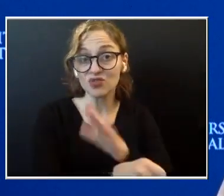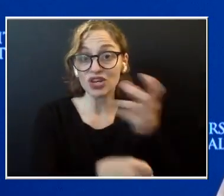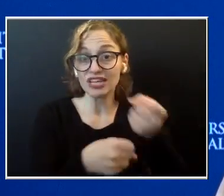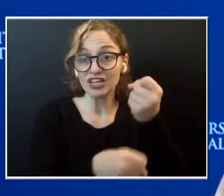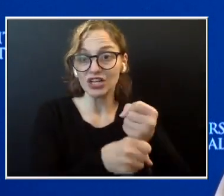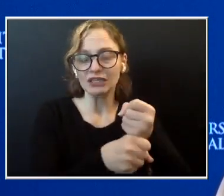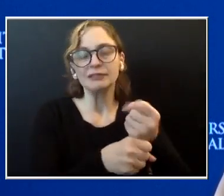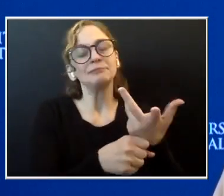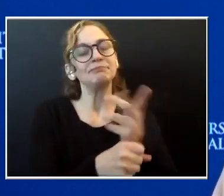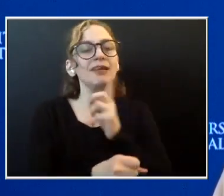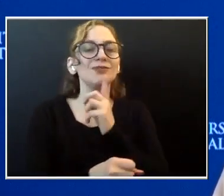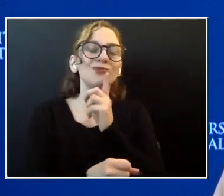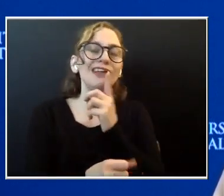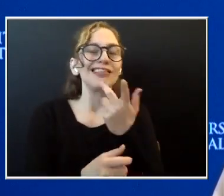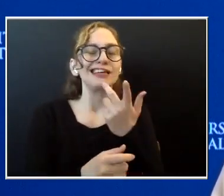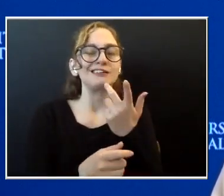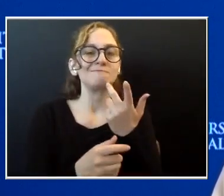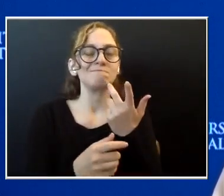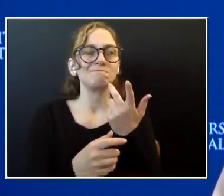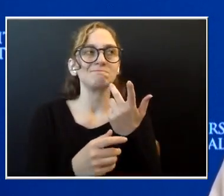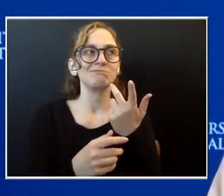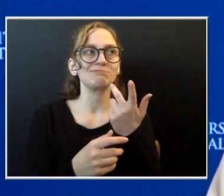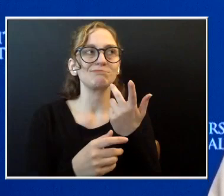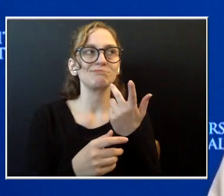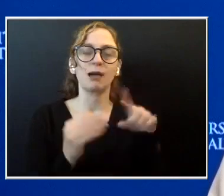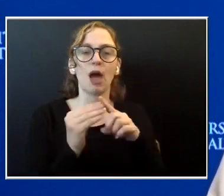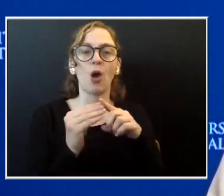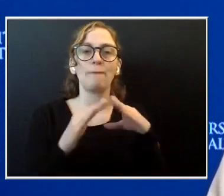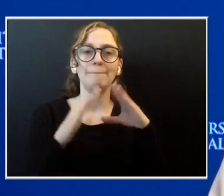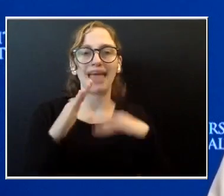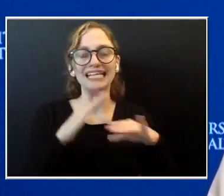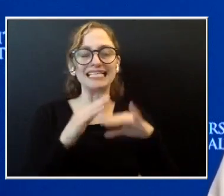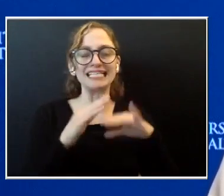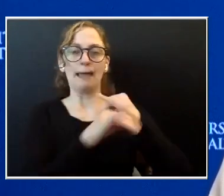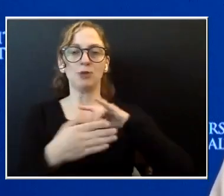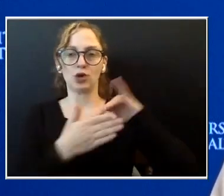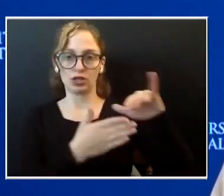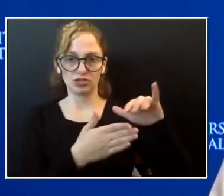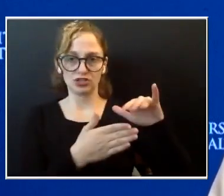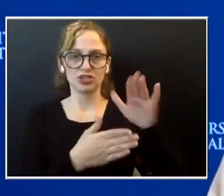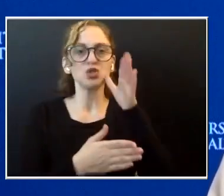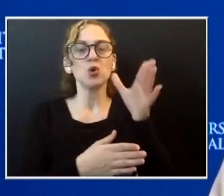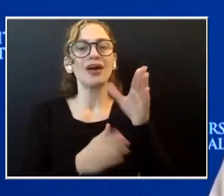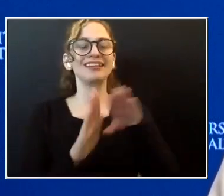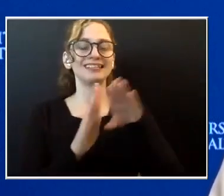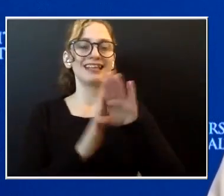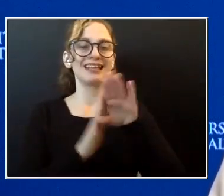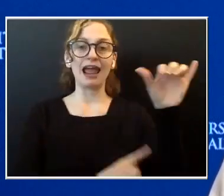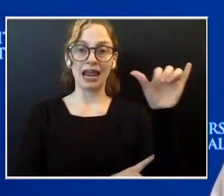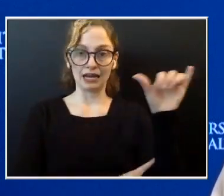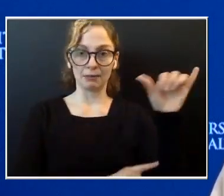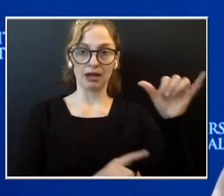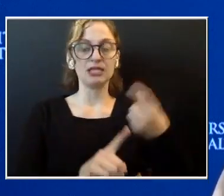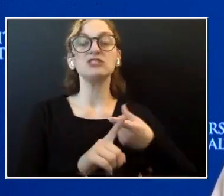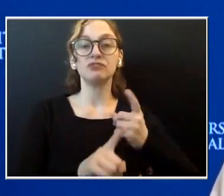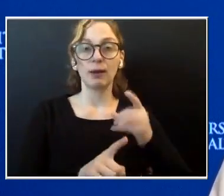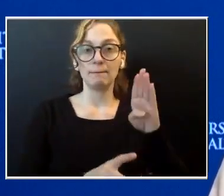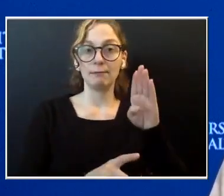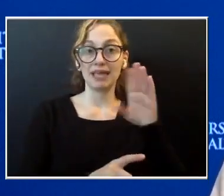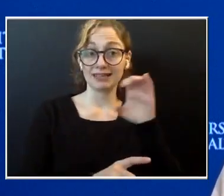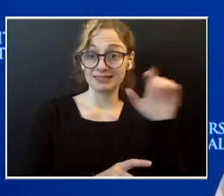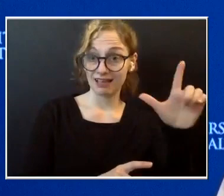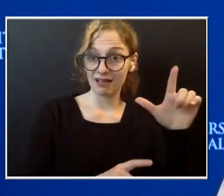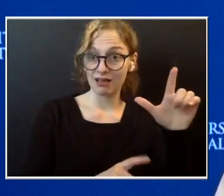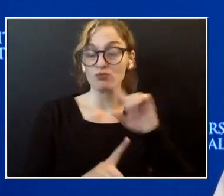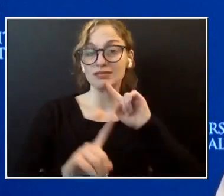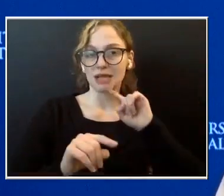of basic immunology. So we know that you develop antibodies from your B cell responses, but more importantly, you develop these T cell